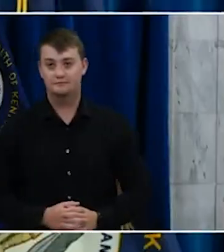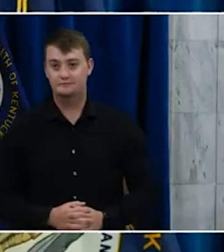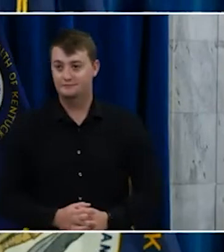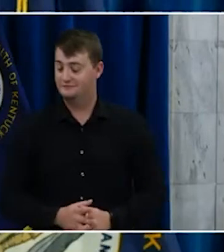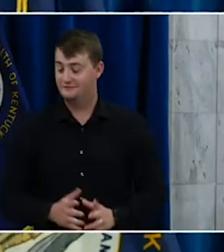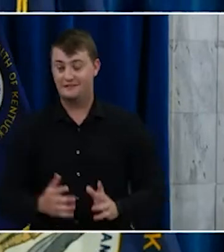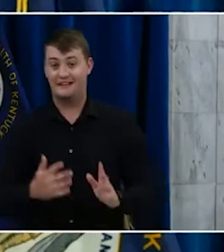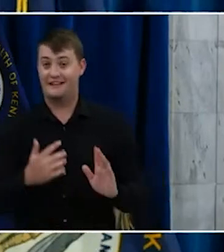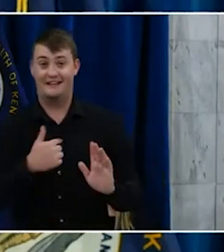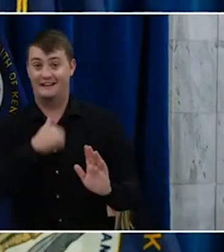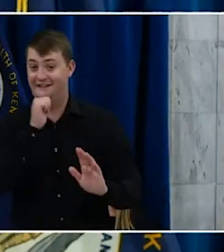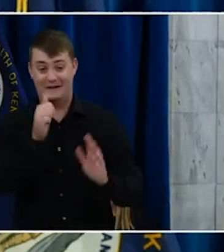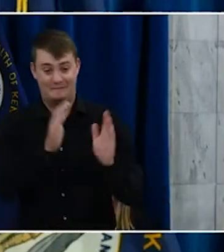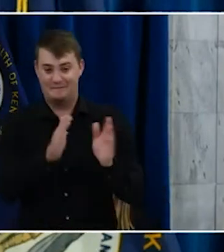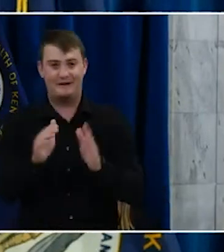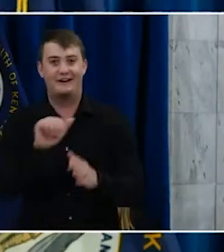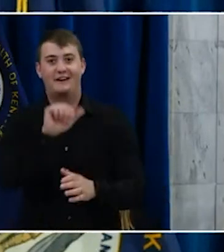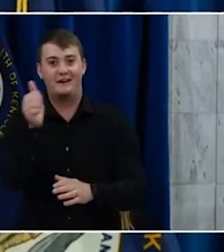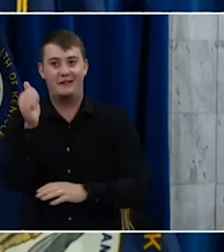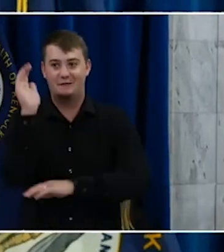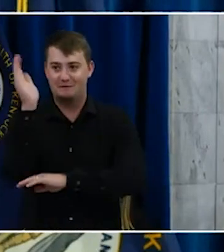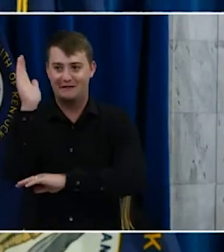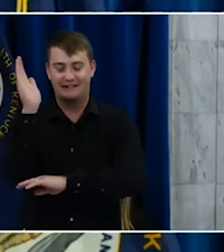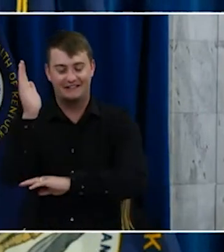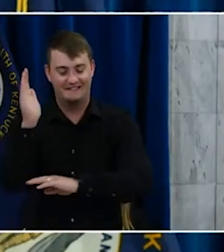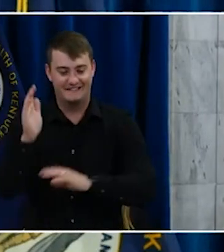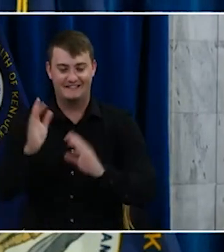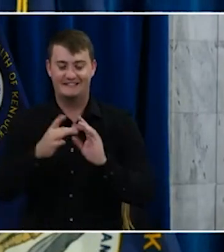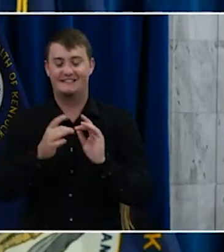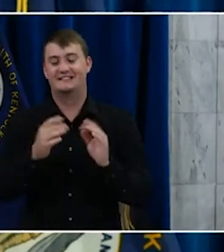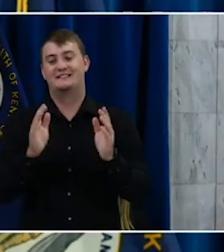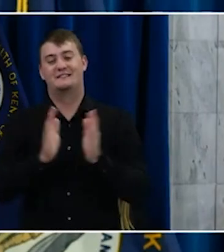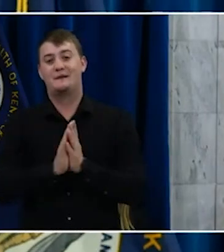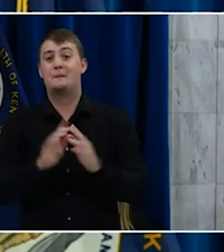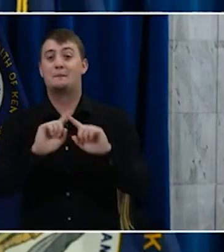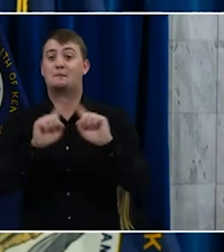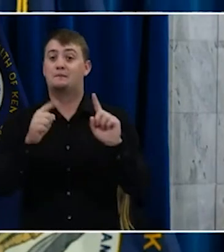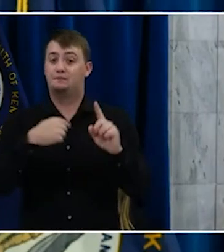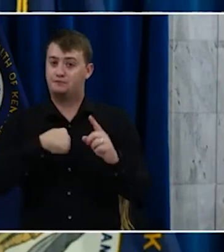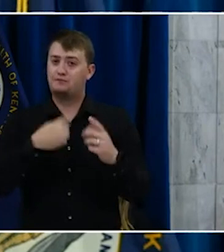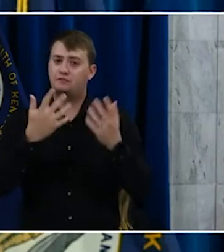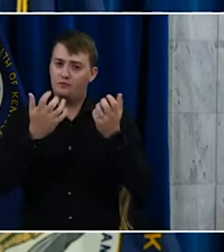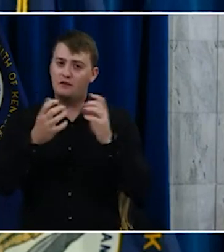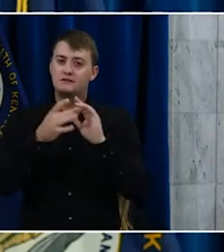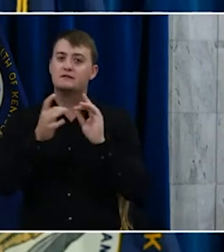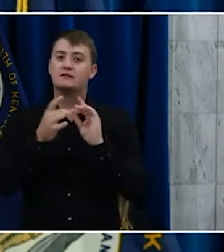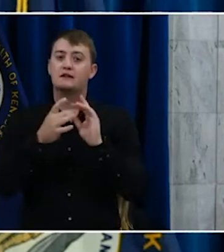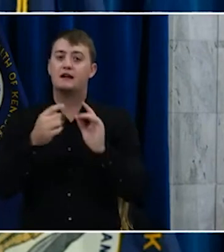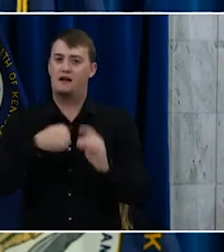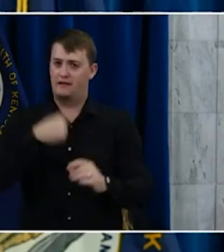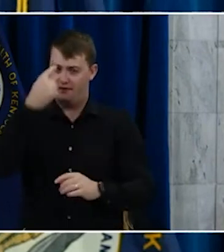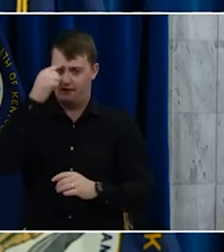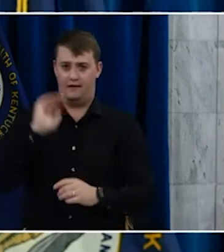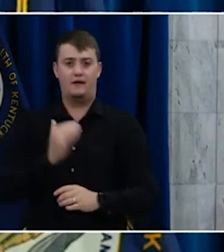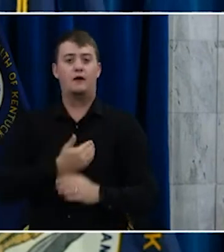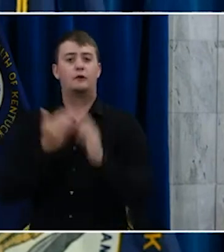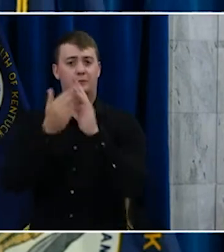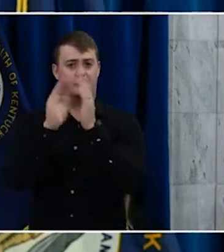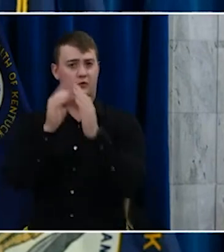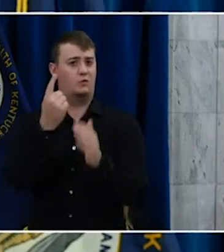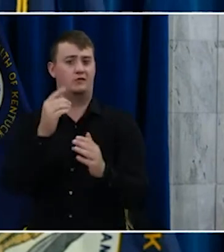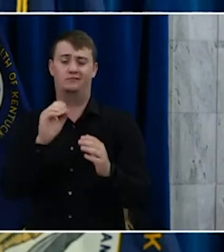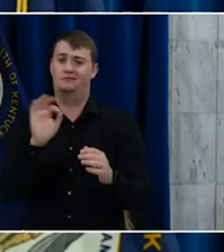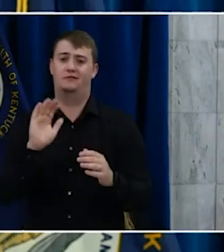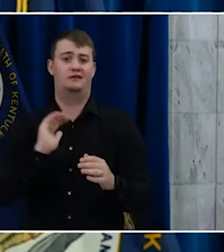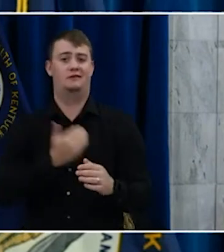I did not prepare another thing to say, but I will I will just say that I think that our communities are one of our